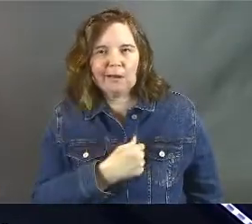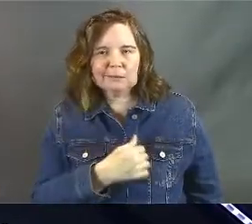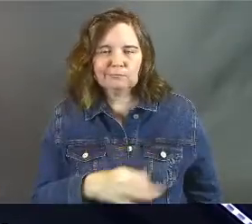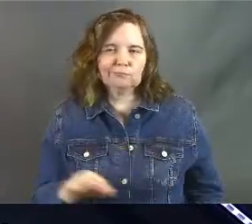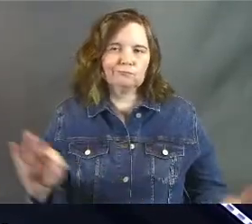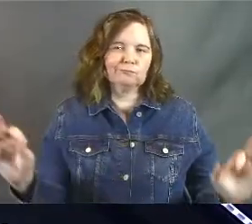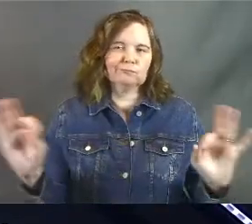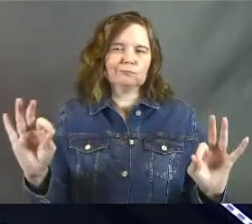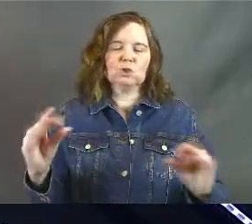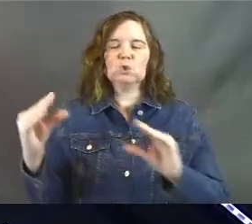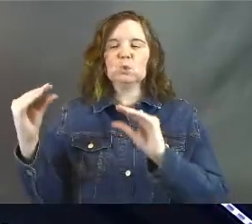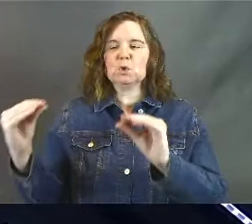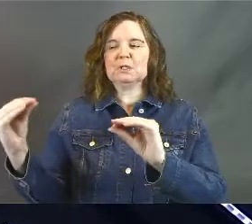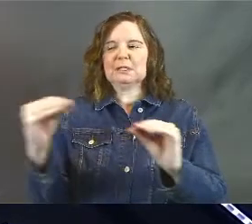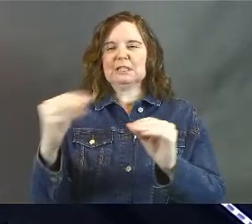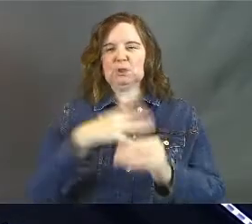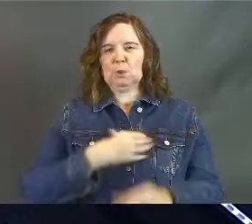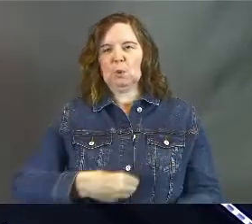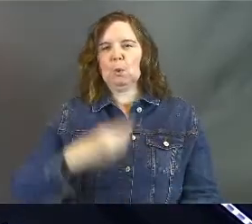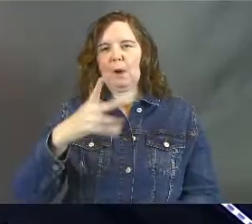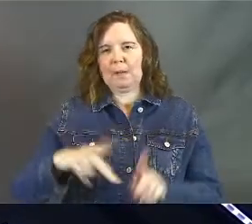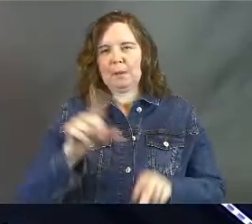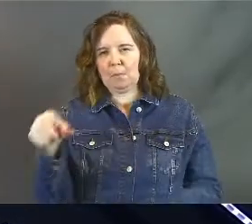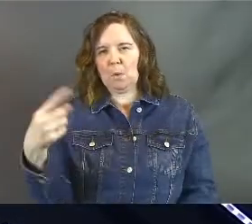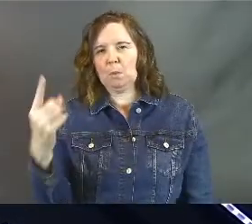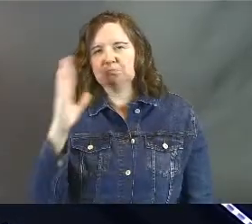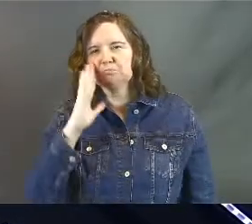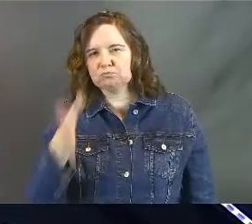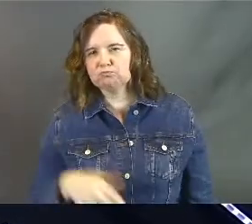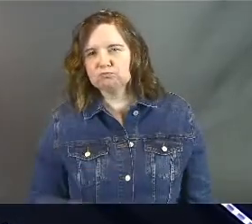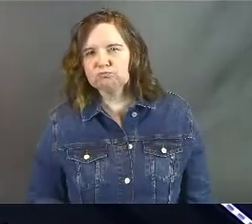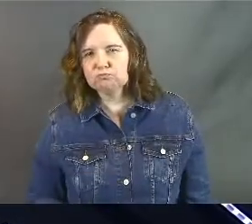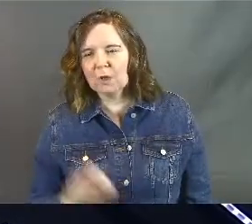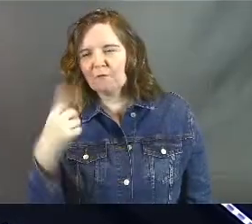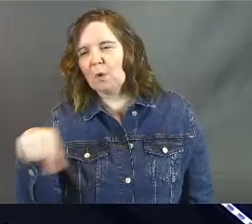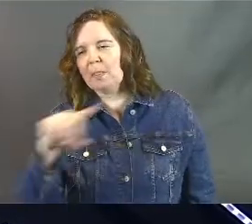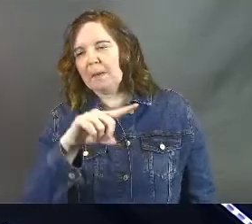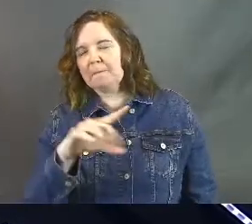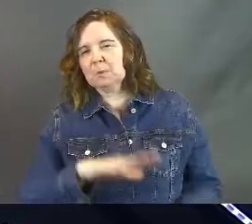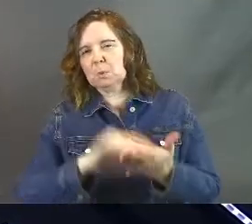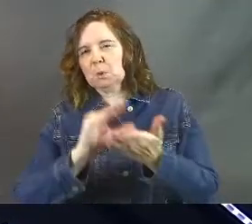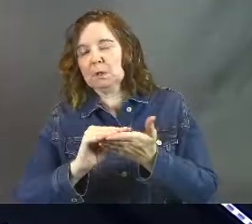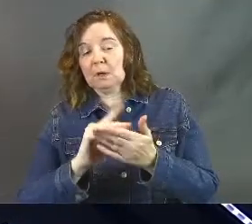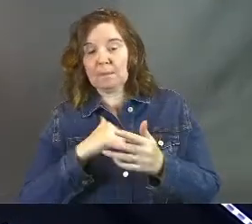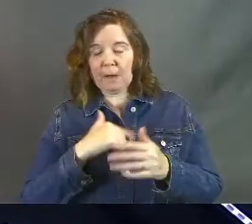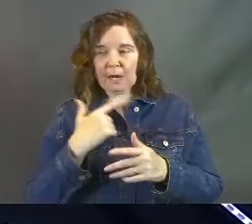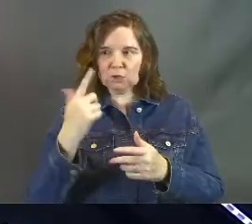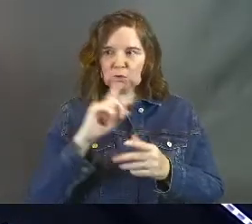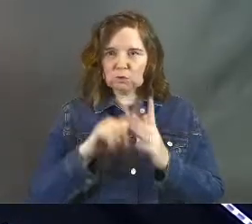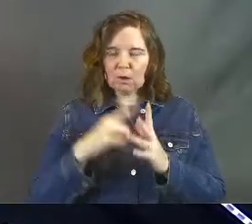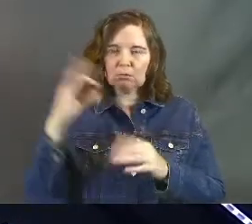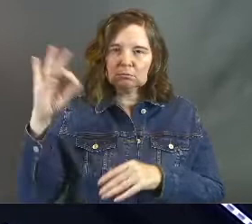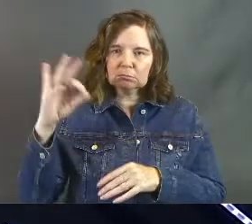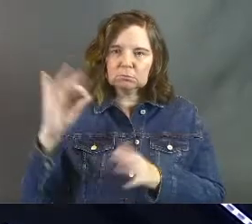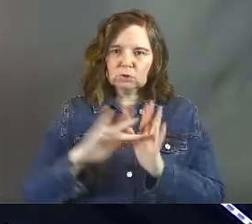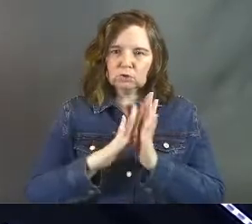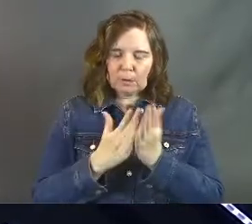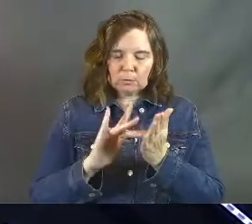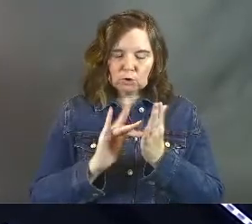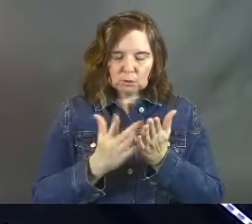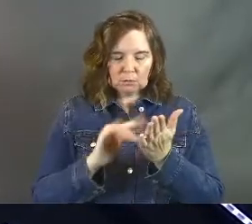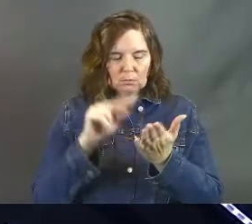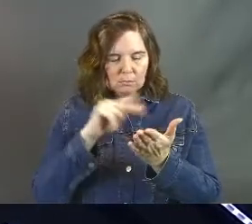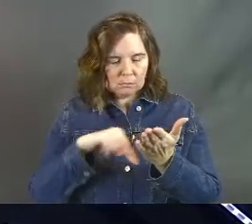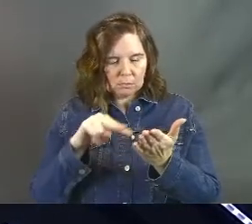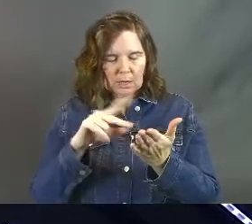that you were going to teach to the white people in our church. They're like, but as the scripture started to come out, and as we started to